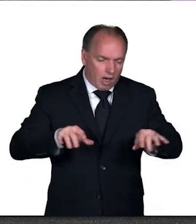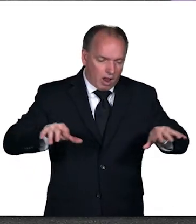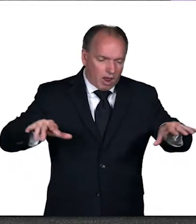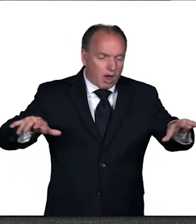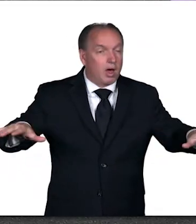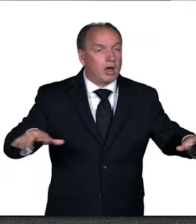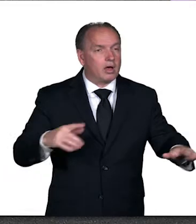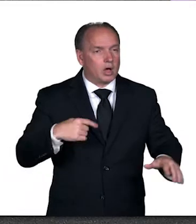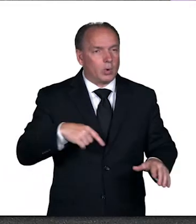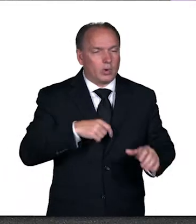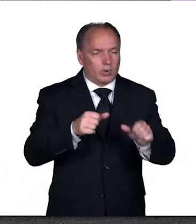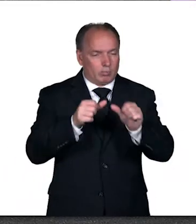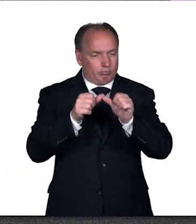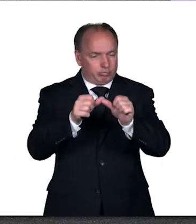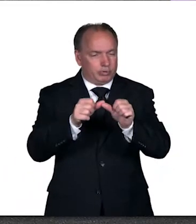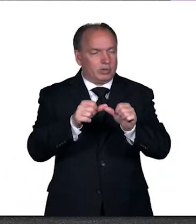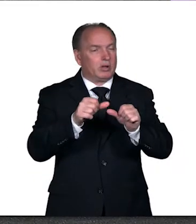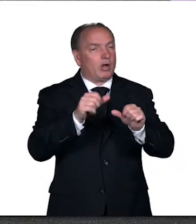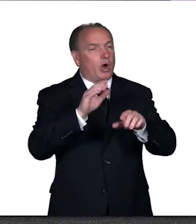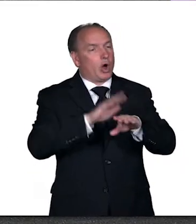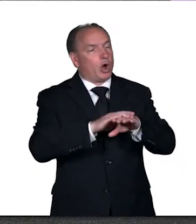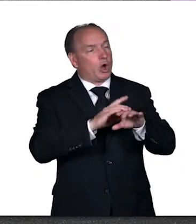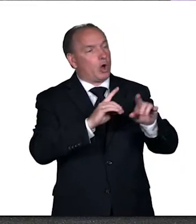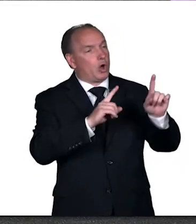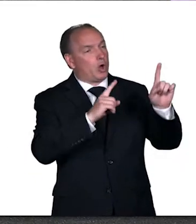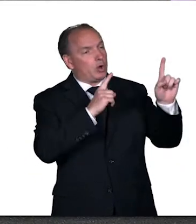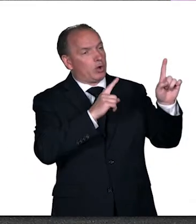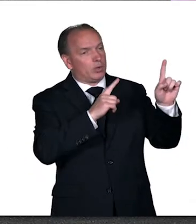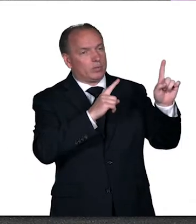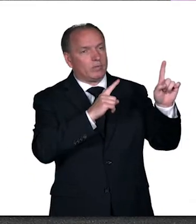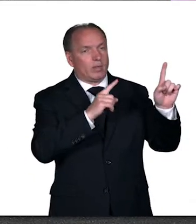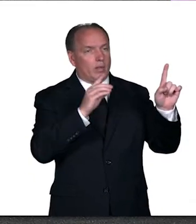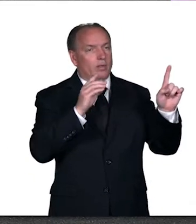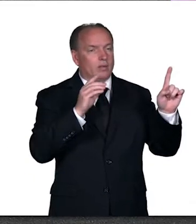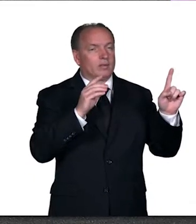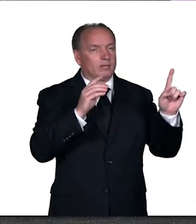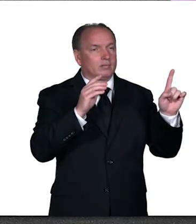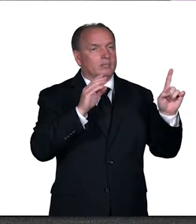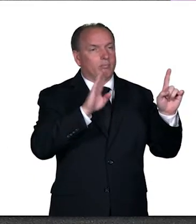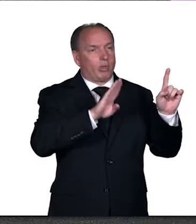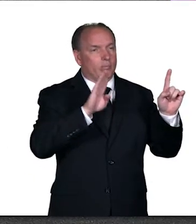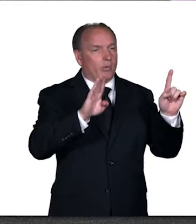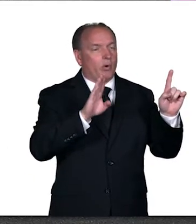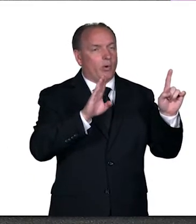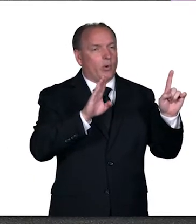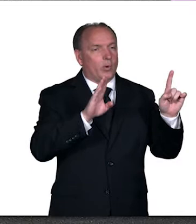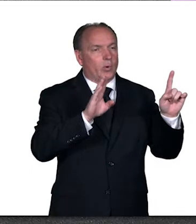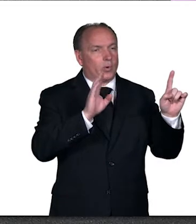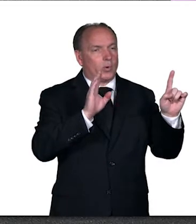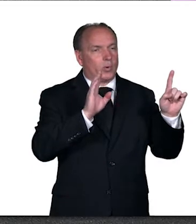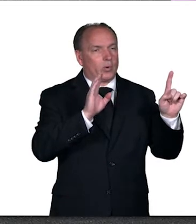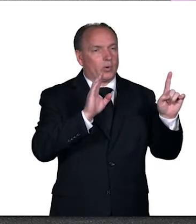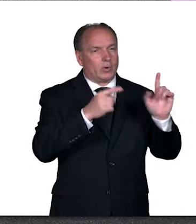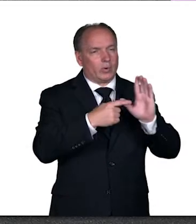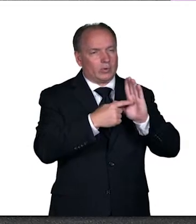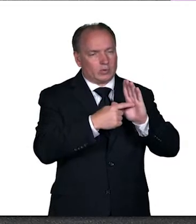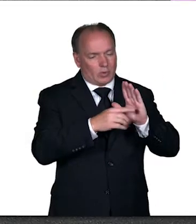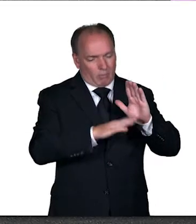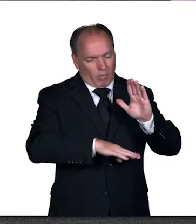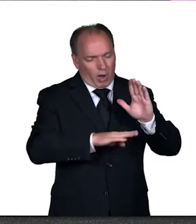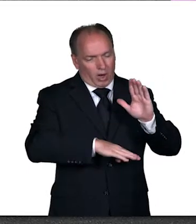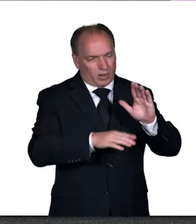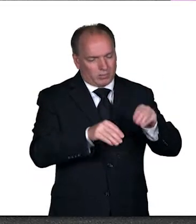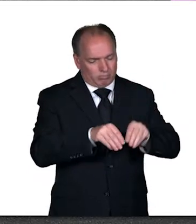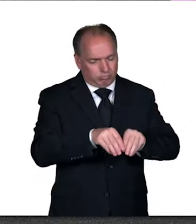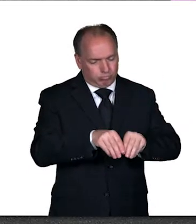So we are going to put our root on the board like this, closer to the